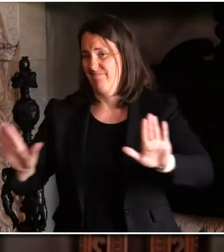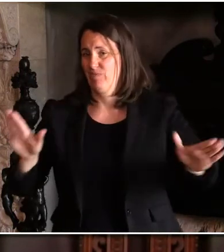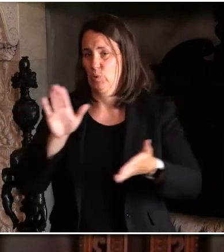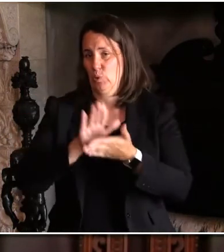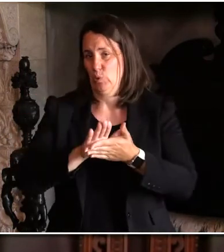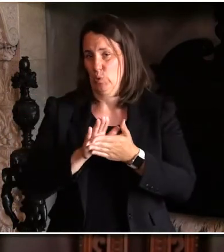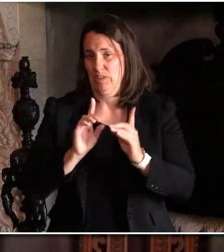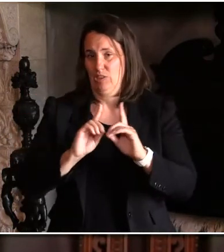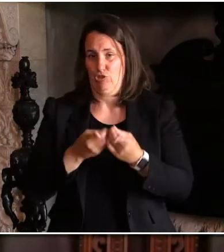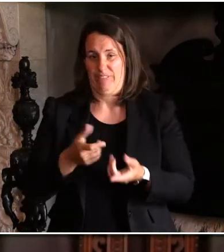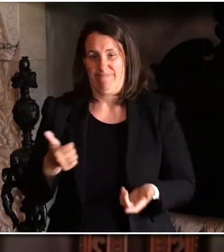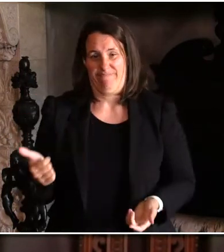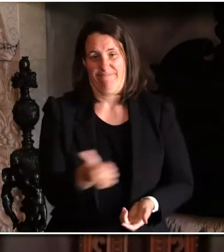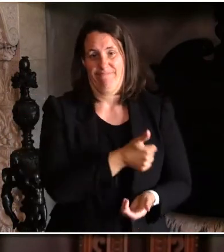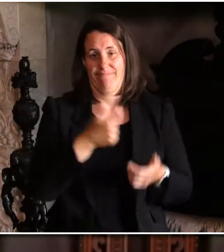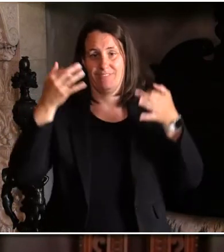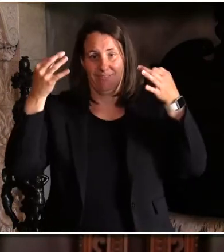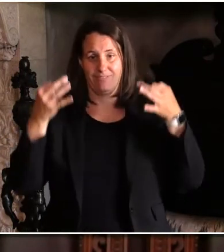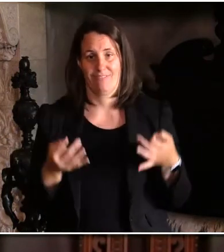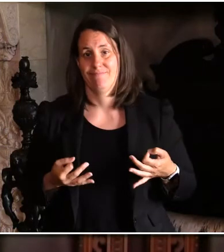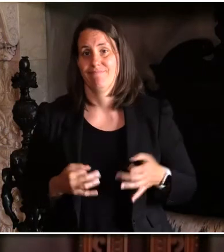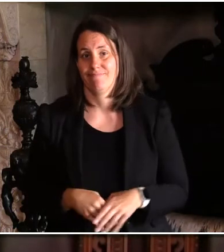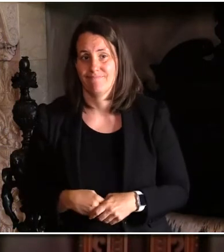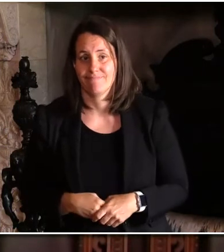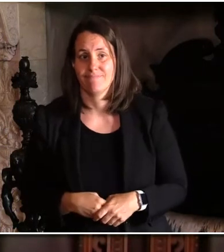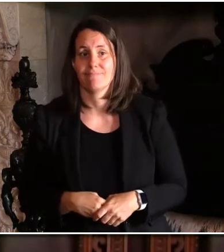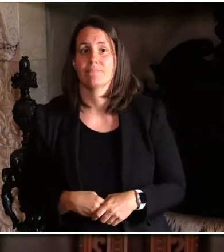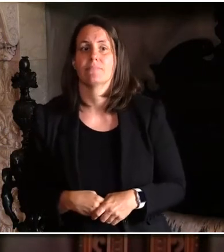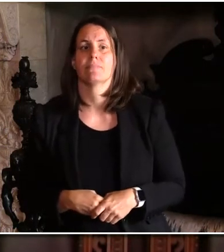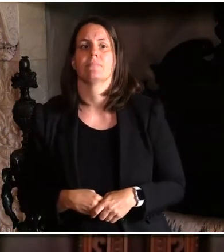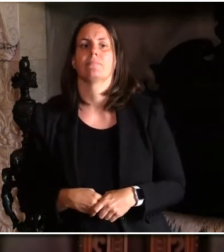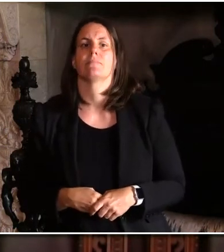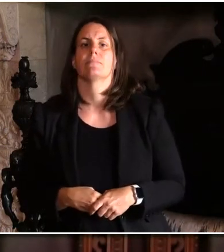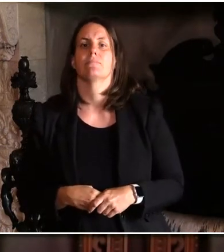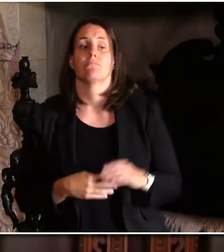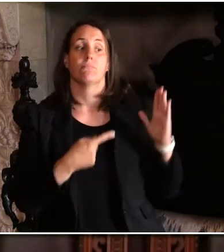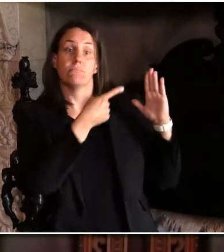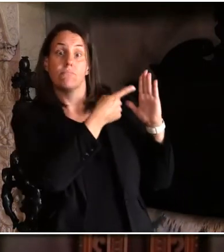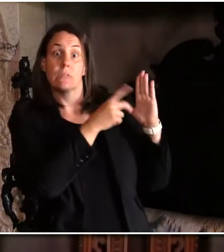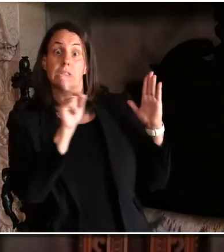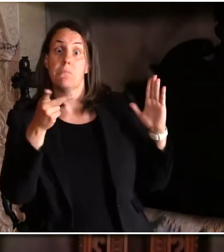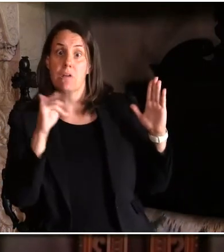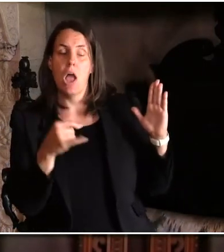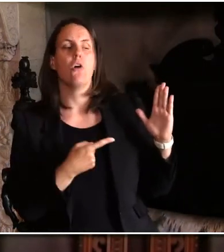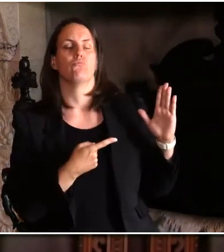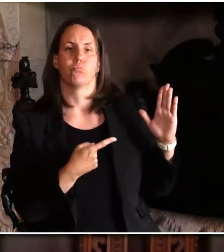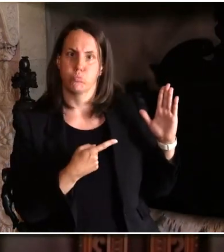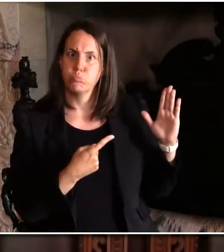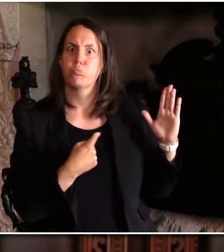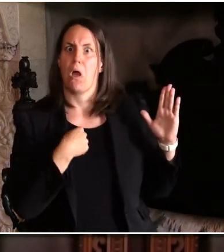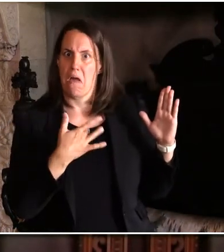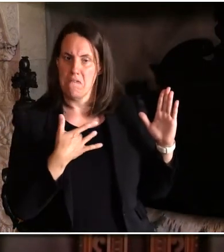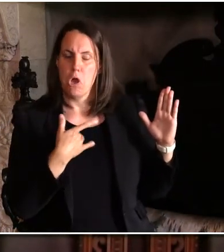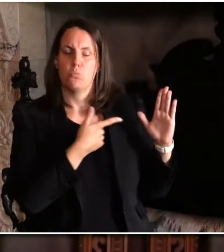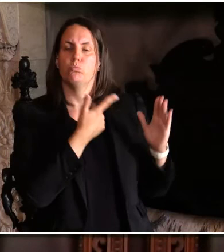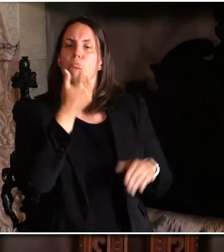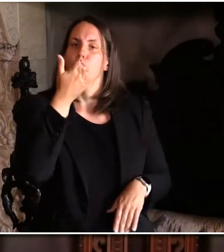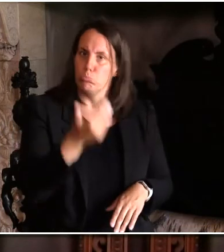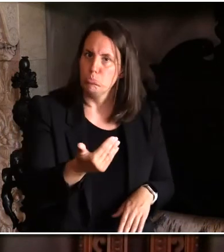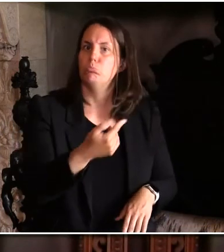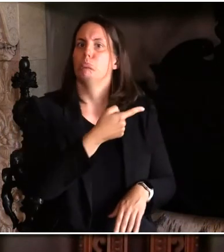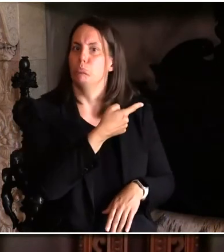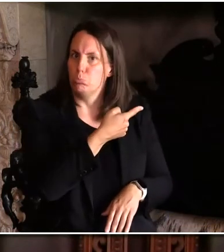feel confident in those suggestions, and it gives school districts a starting place. But frankly, they've been thinking about